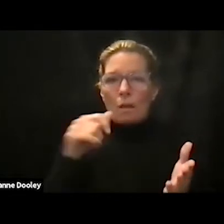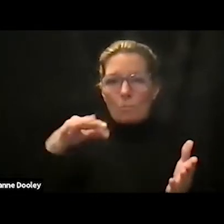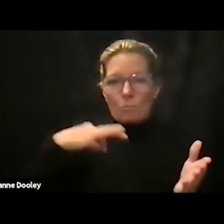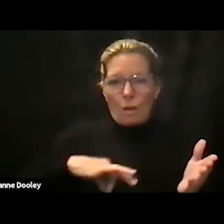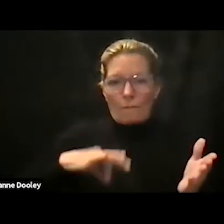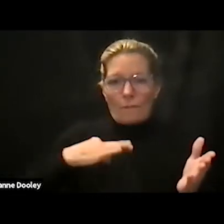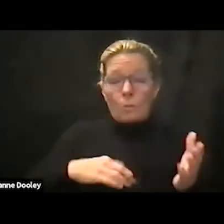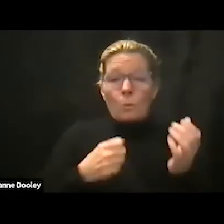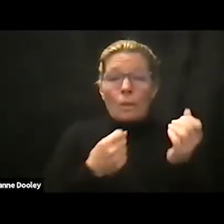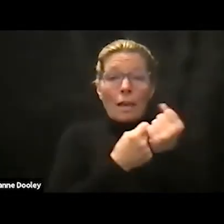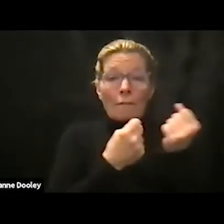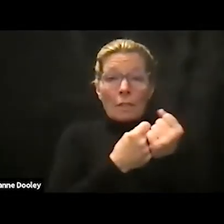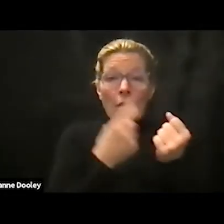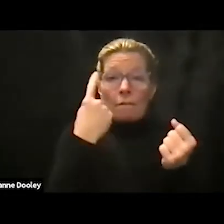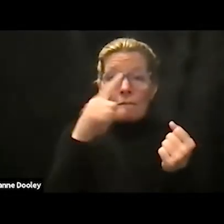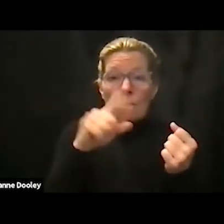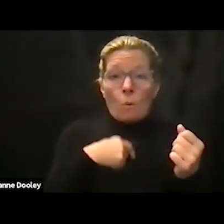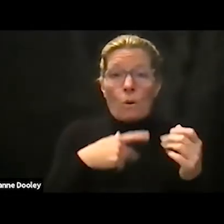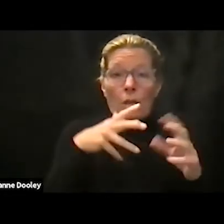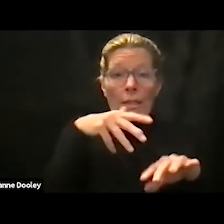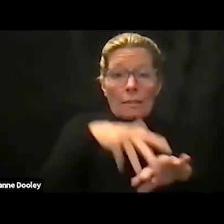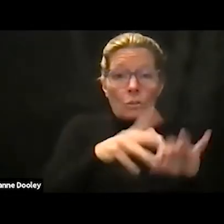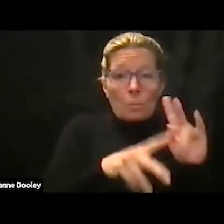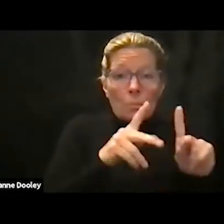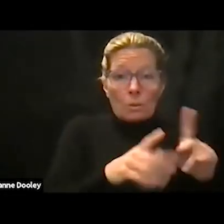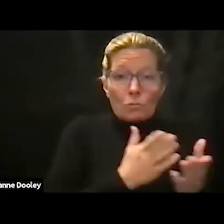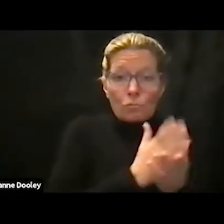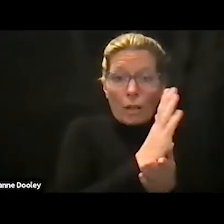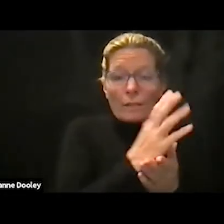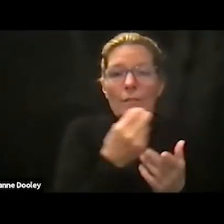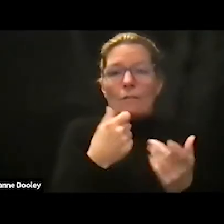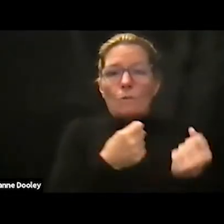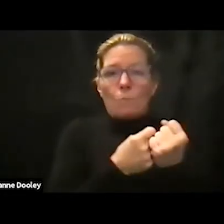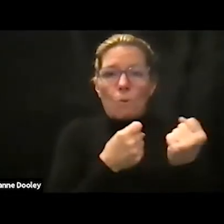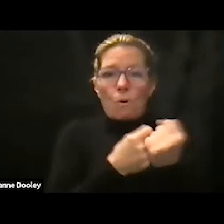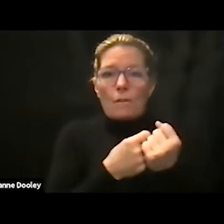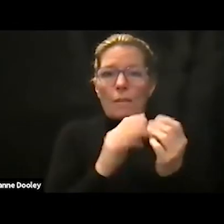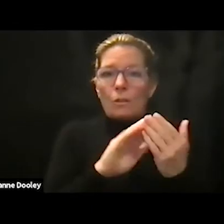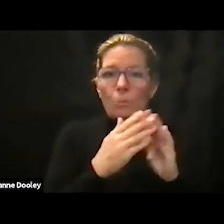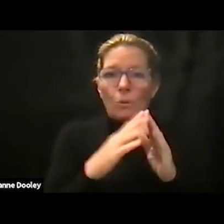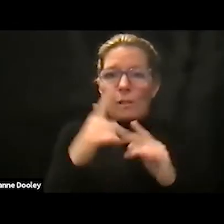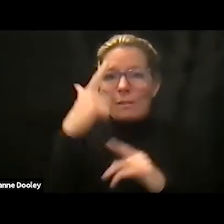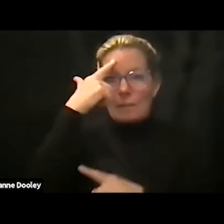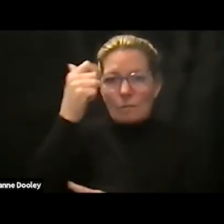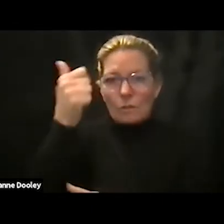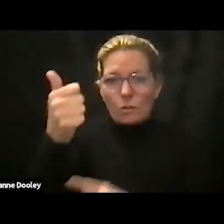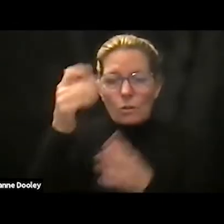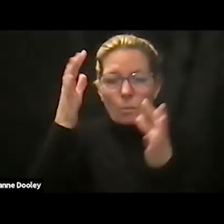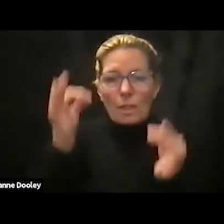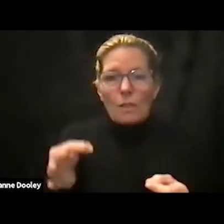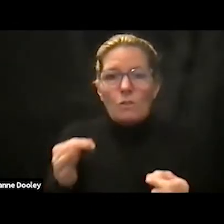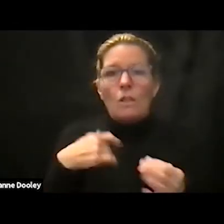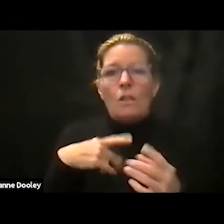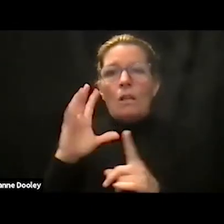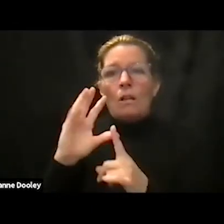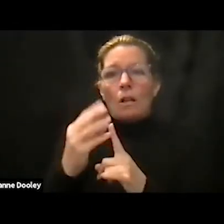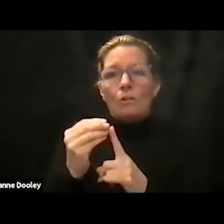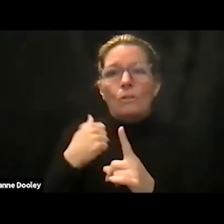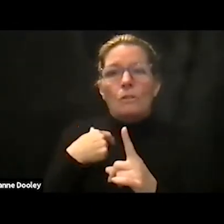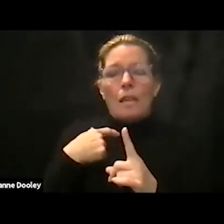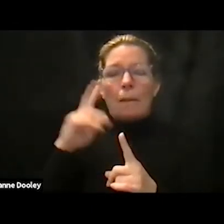And we advocate for Indigenous people's rights and support Indigenous communities, self-determination, cultures, and political